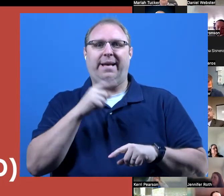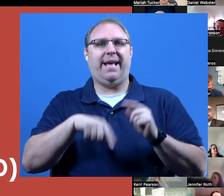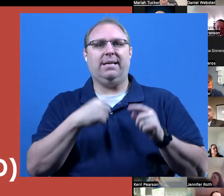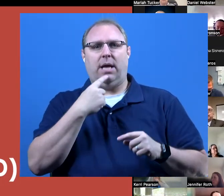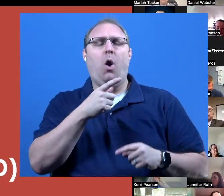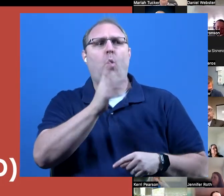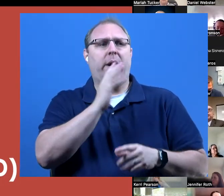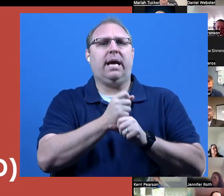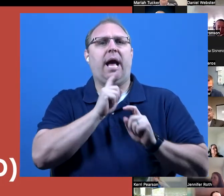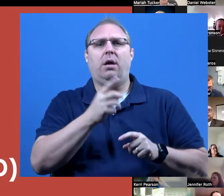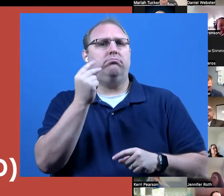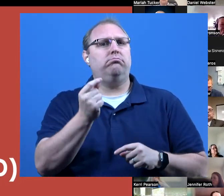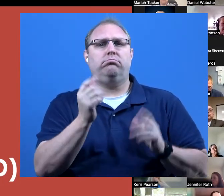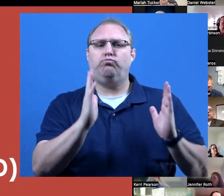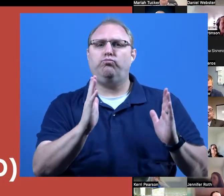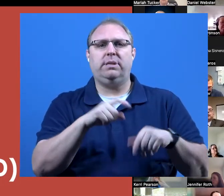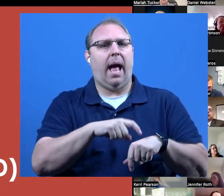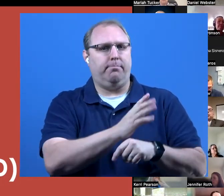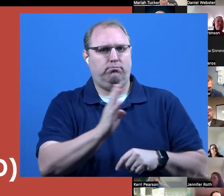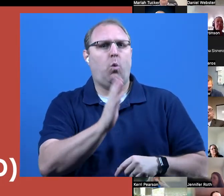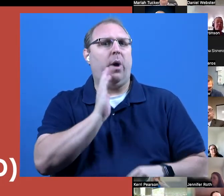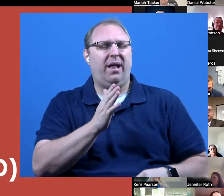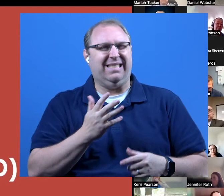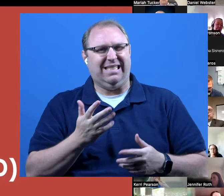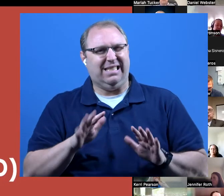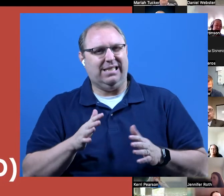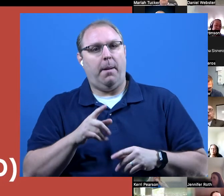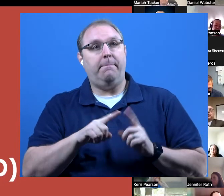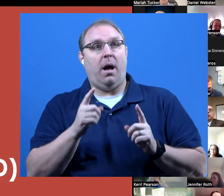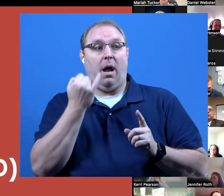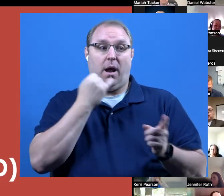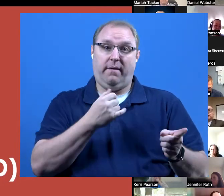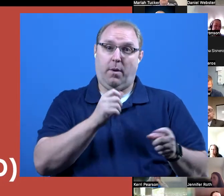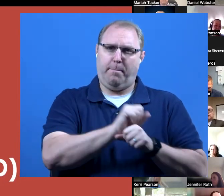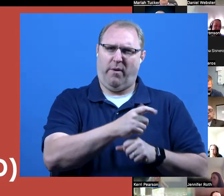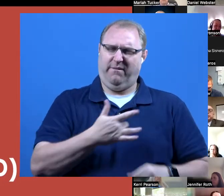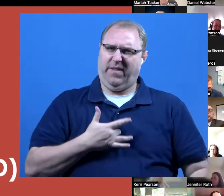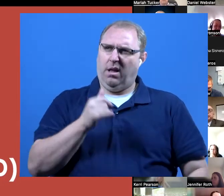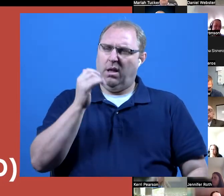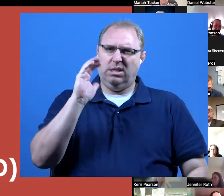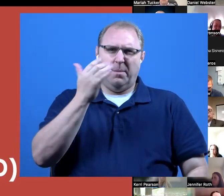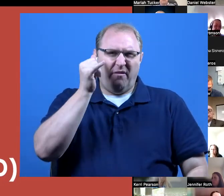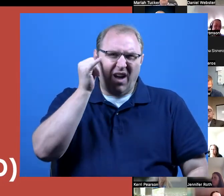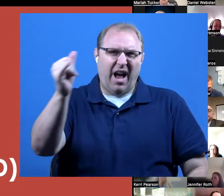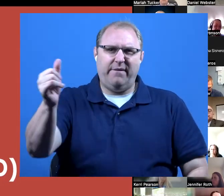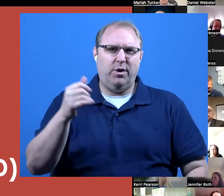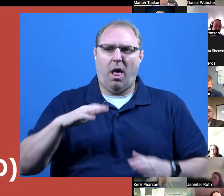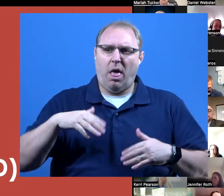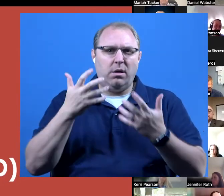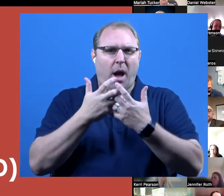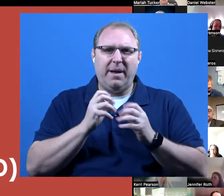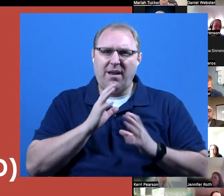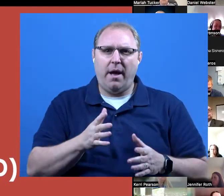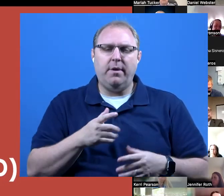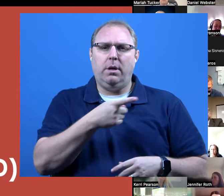too long, we would want them to let us know that, and we can help them understand where we're at and what the process is going to be going forward. And